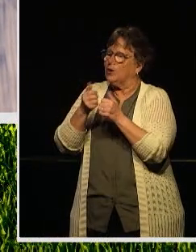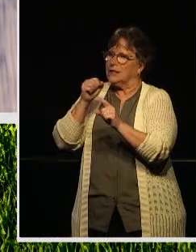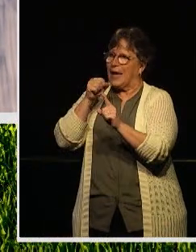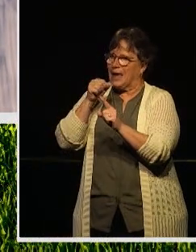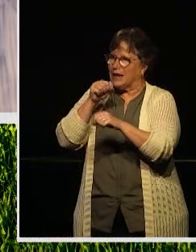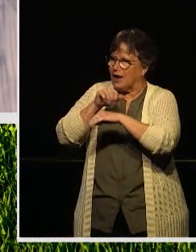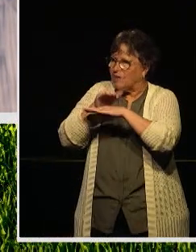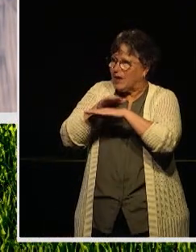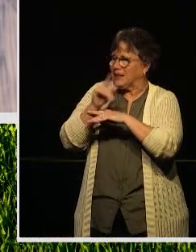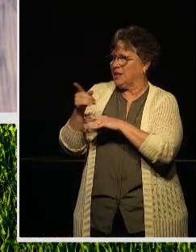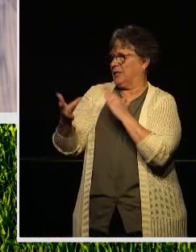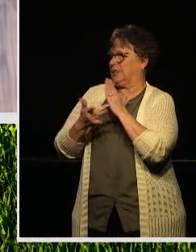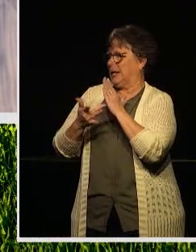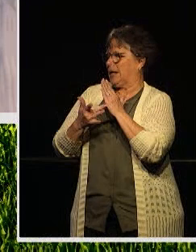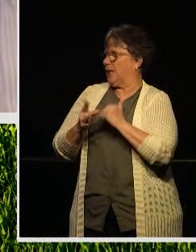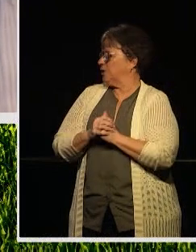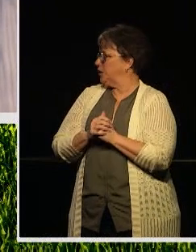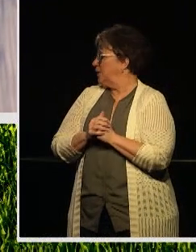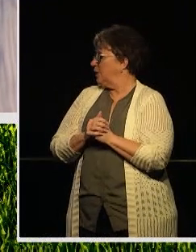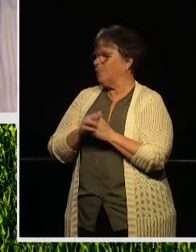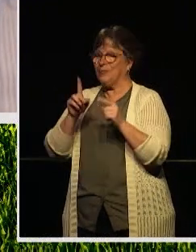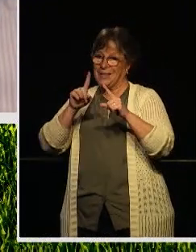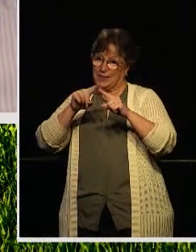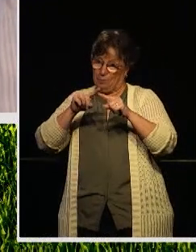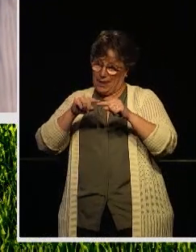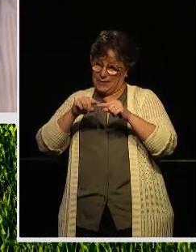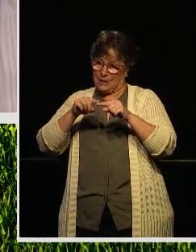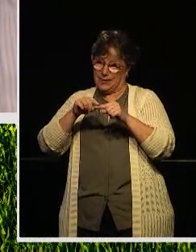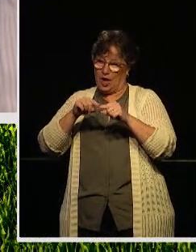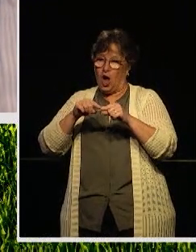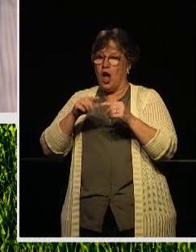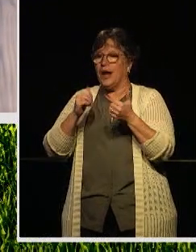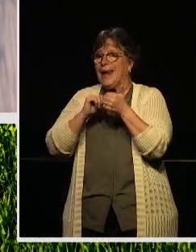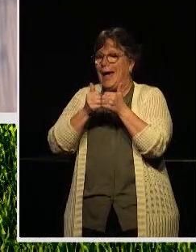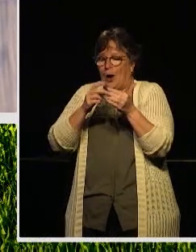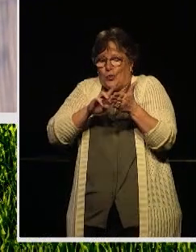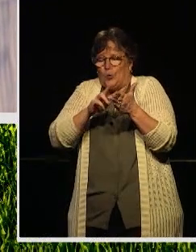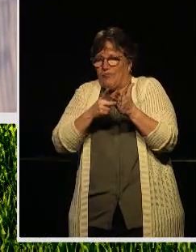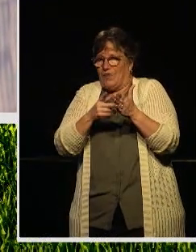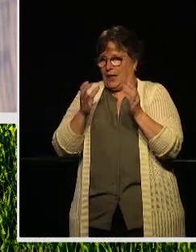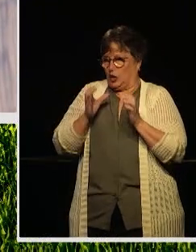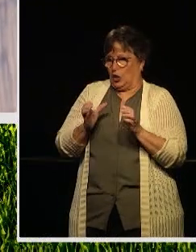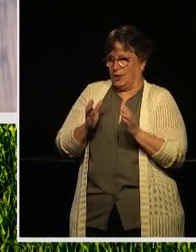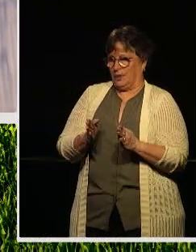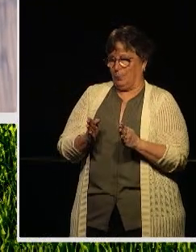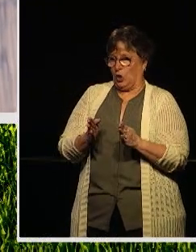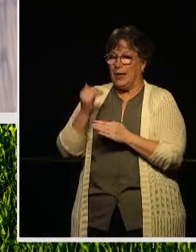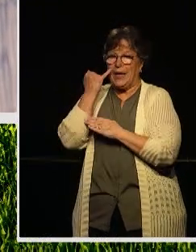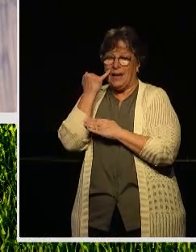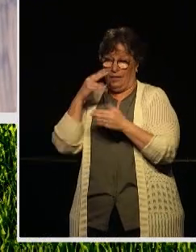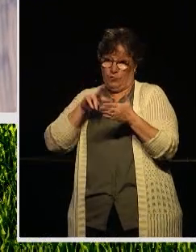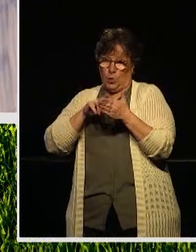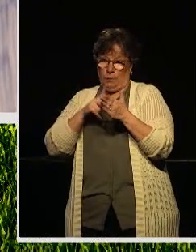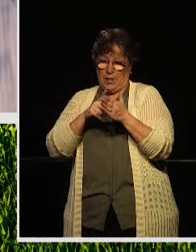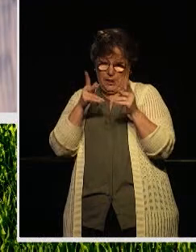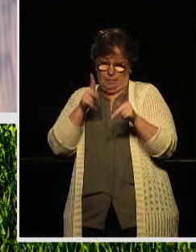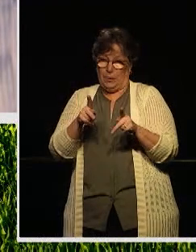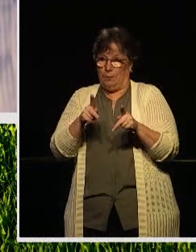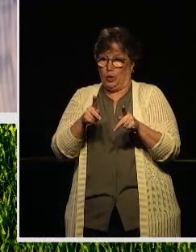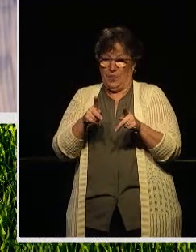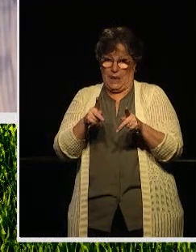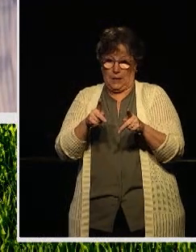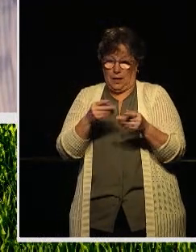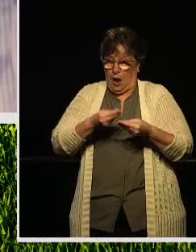Chris, would you like to take this? Depends on how you define your customer. If you're talking about the consumer of food and agricultural